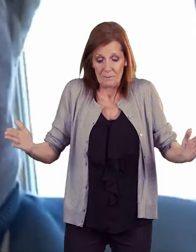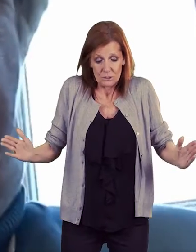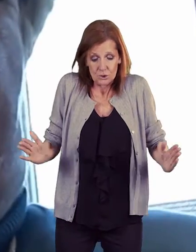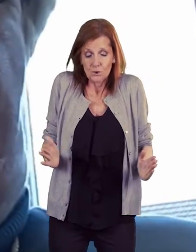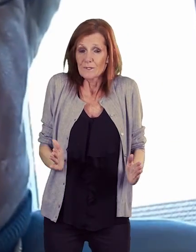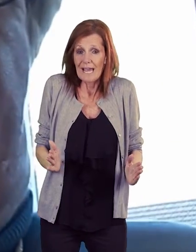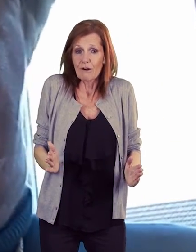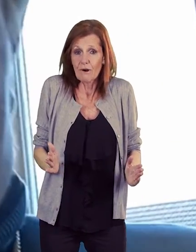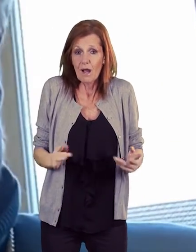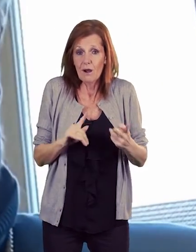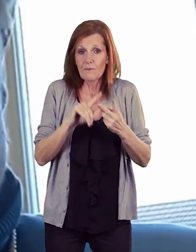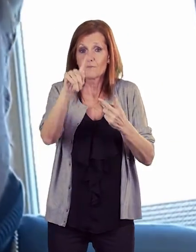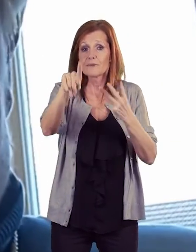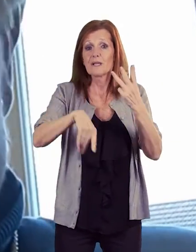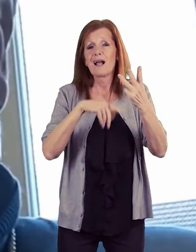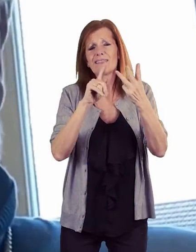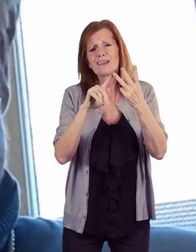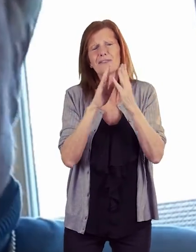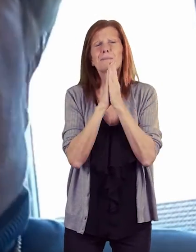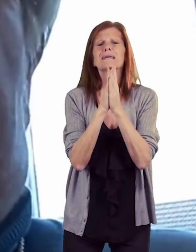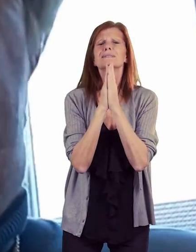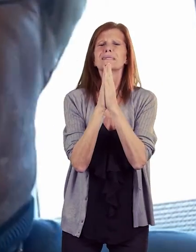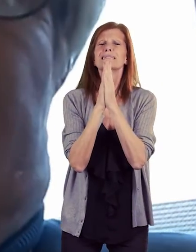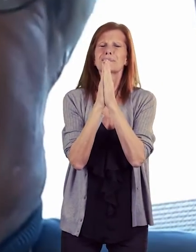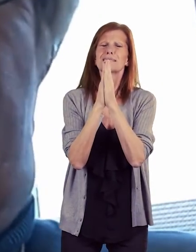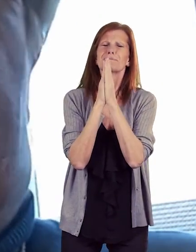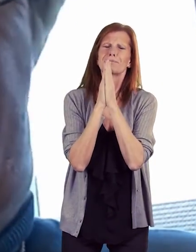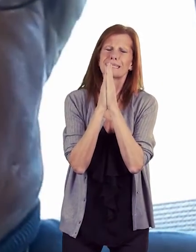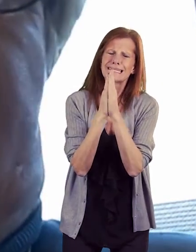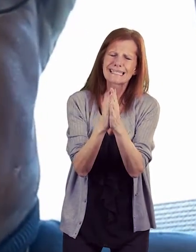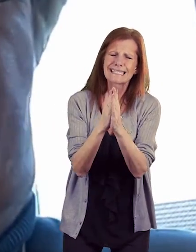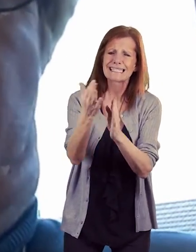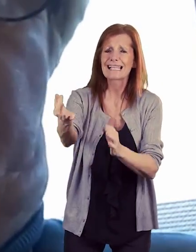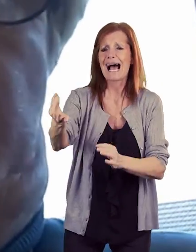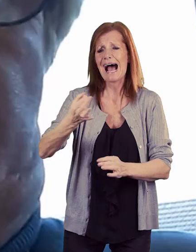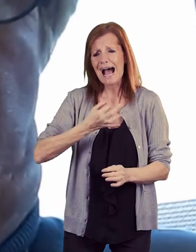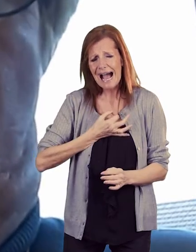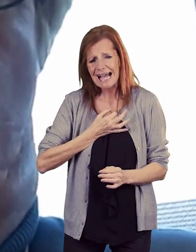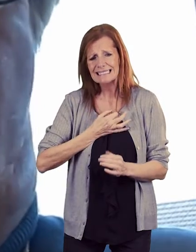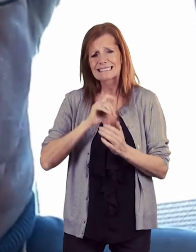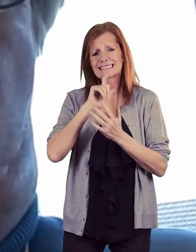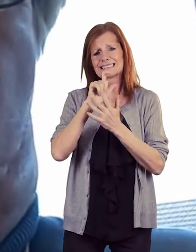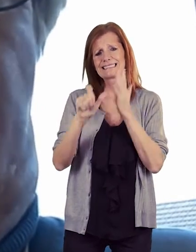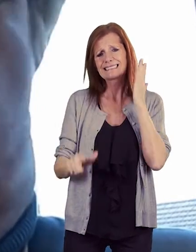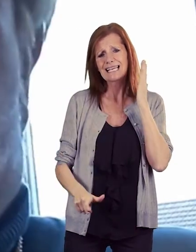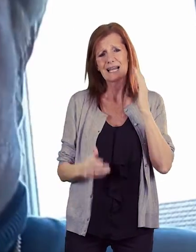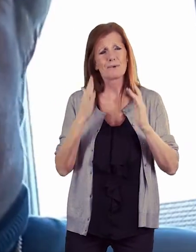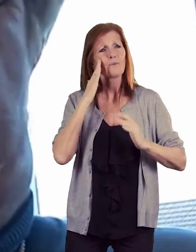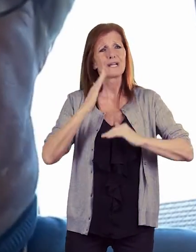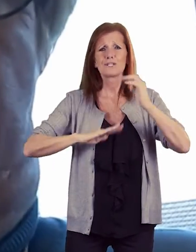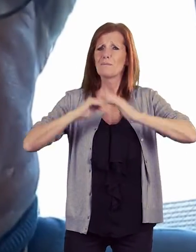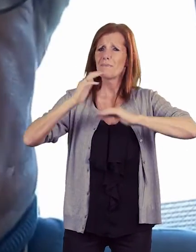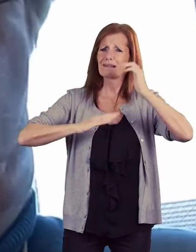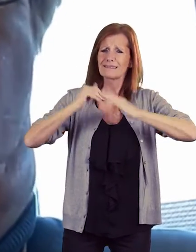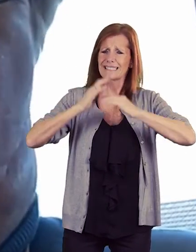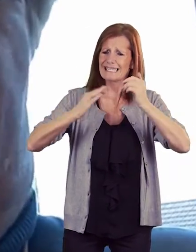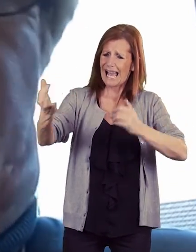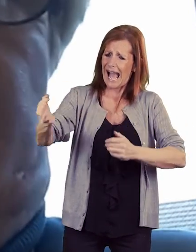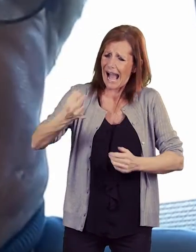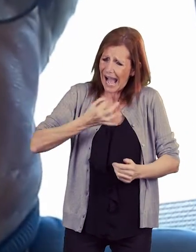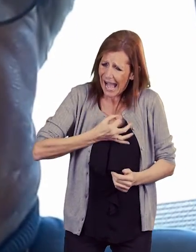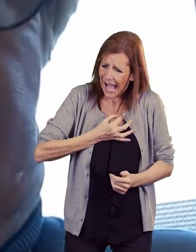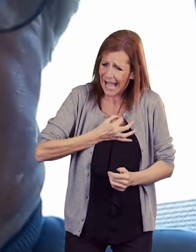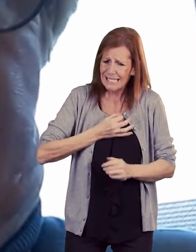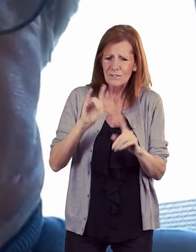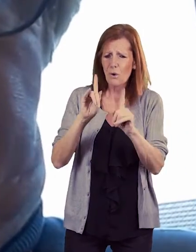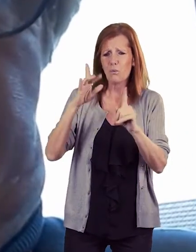in. And the other one is, please, please, please ask a disabled person of when you're building buildings what actually